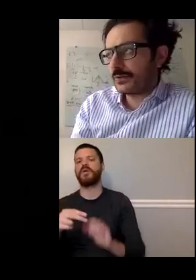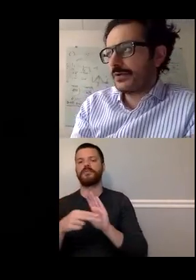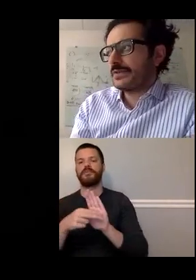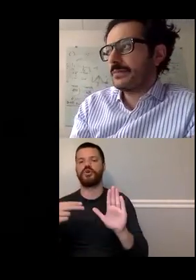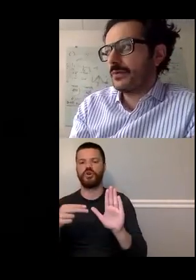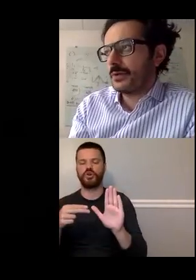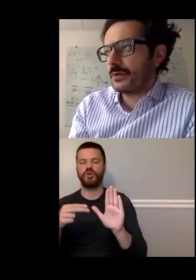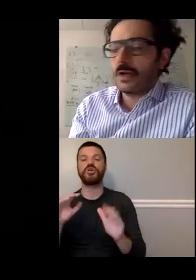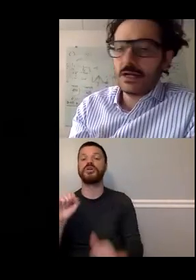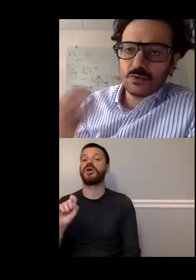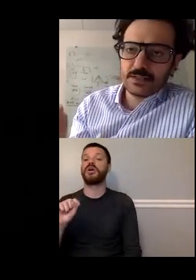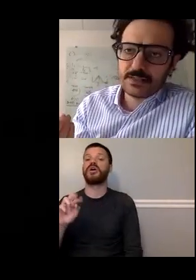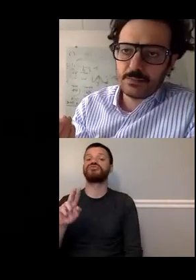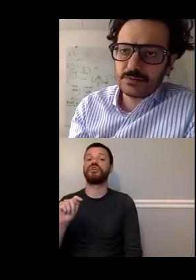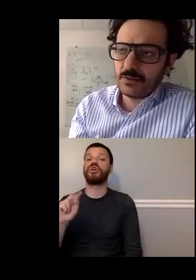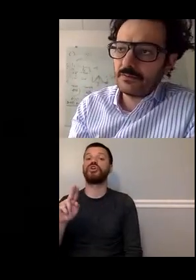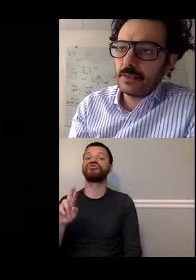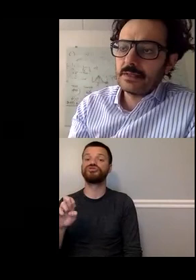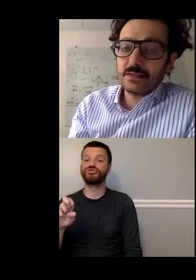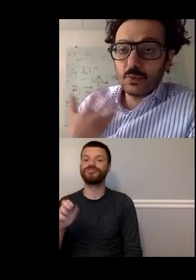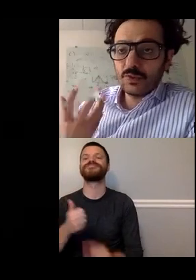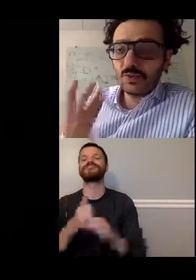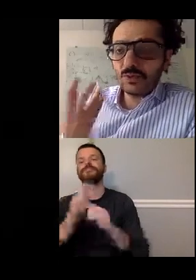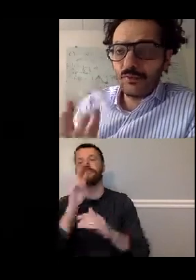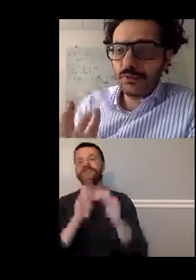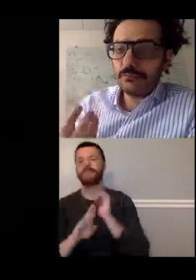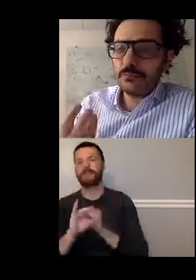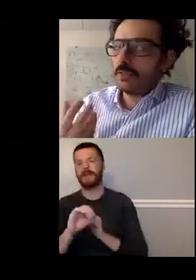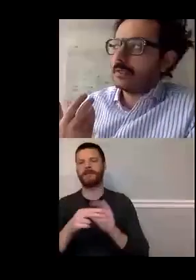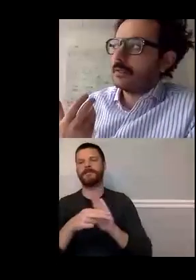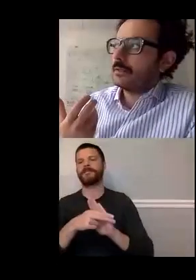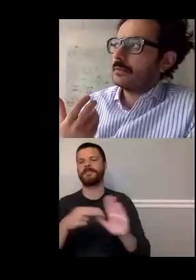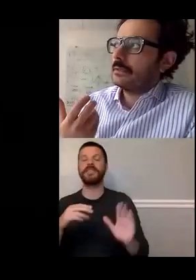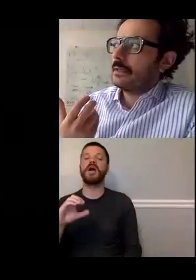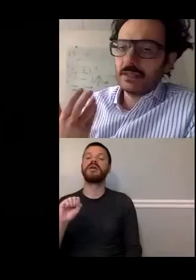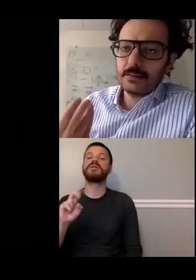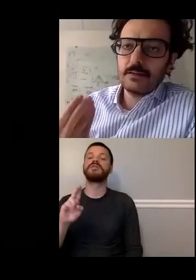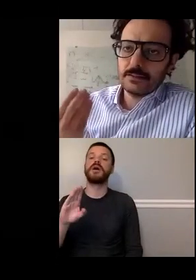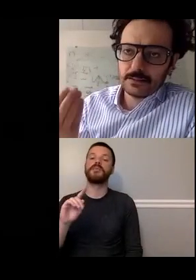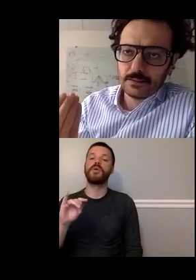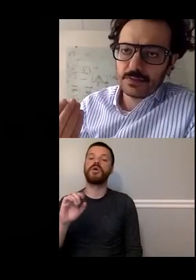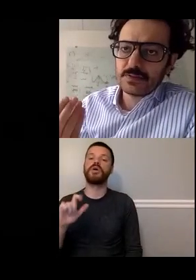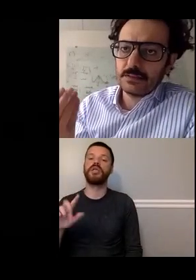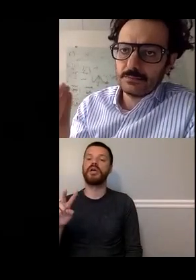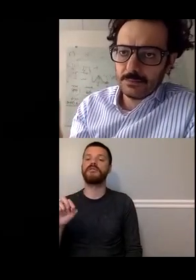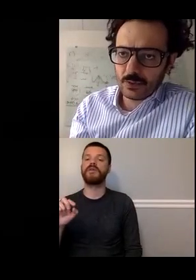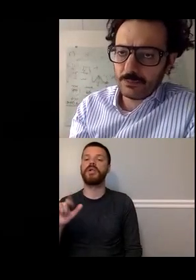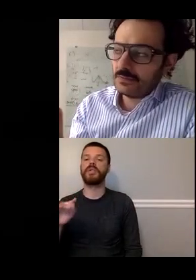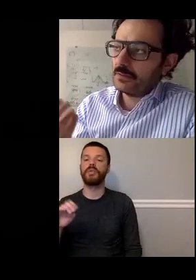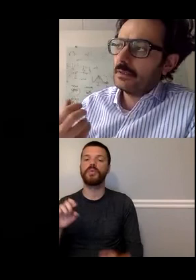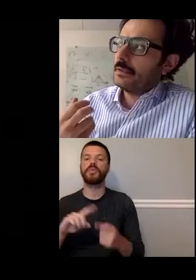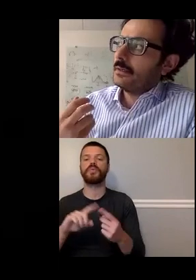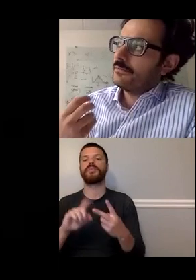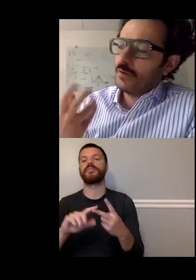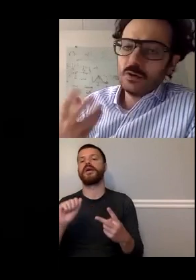is a prognostic biomarker. I showed examples of subcortical volume, like the amygdala, the accumbens, and the